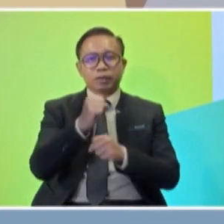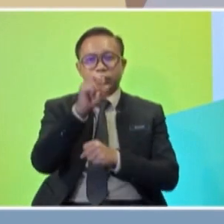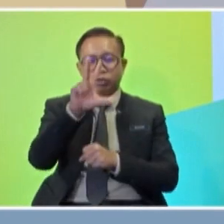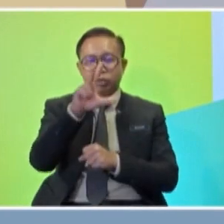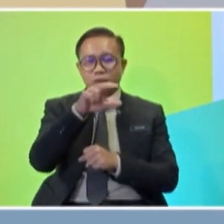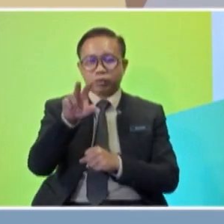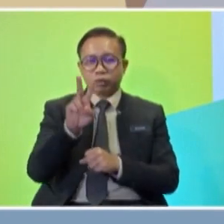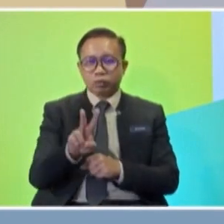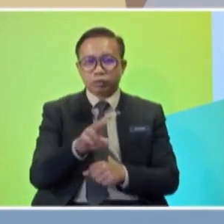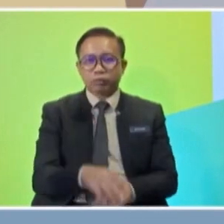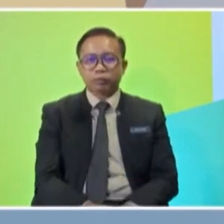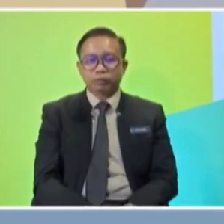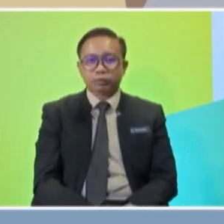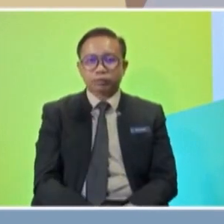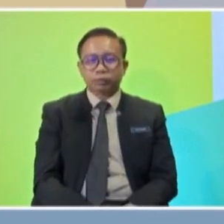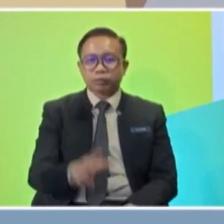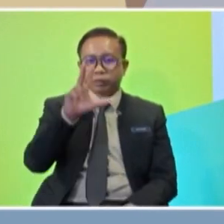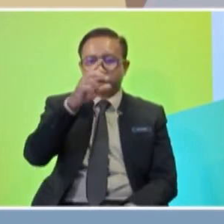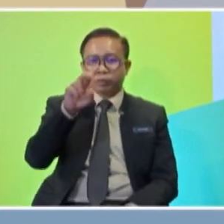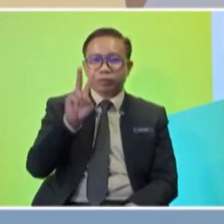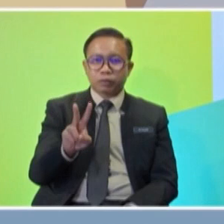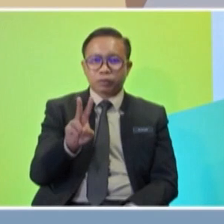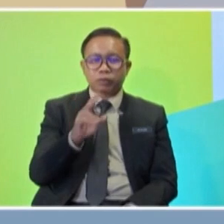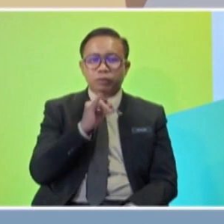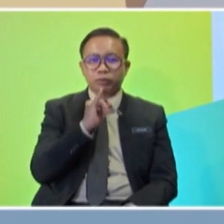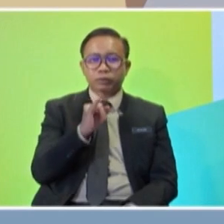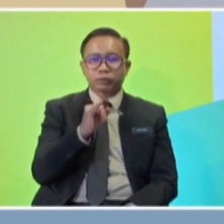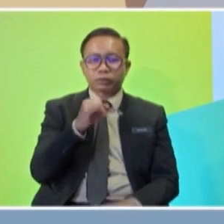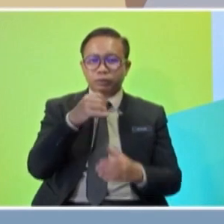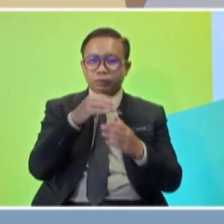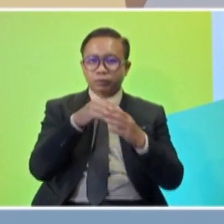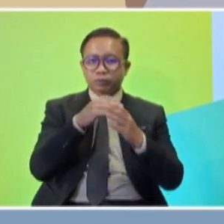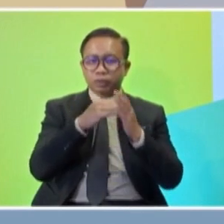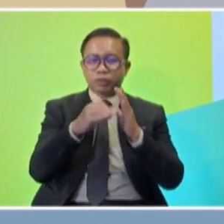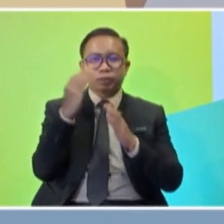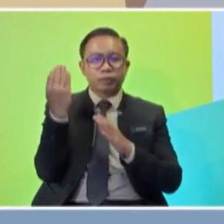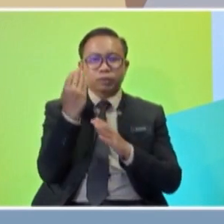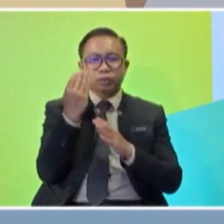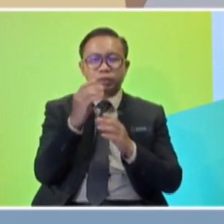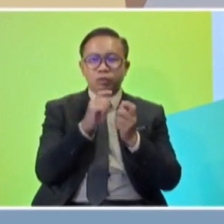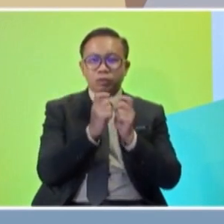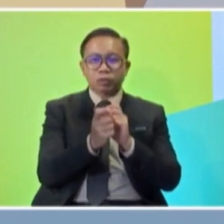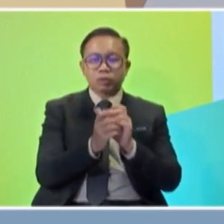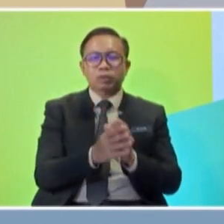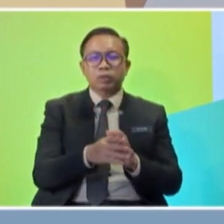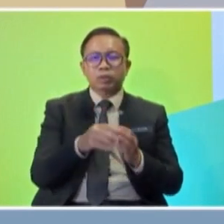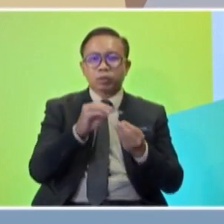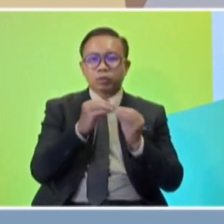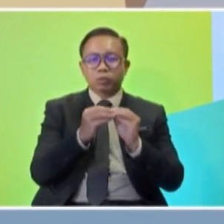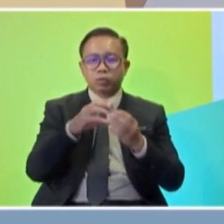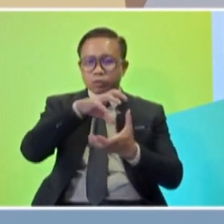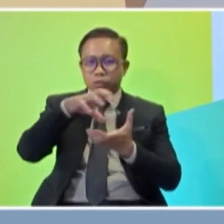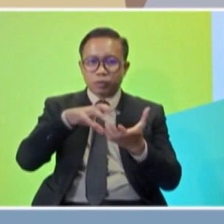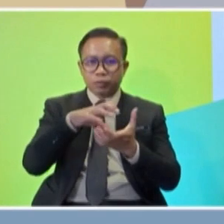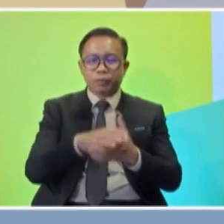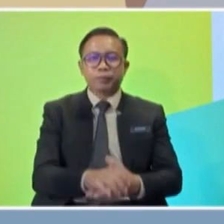over 2. 3 over 2 is an improper fraction. So we have to convert it to a mixed number. Can you bring it a